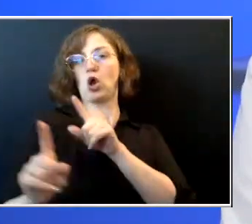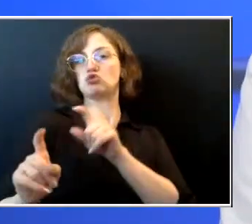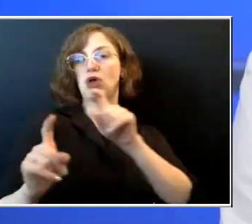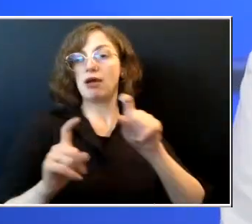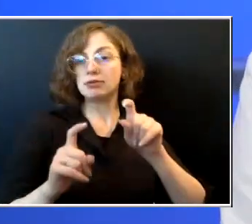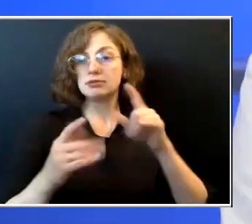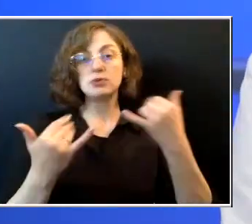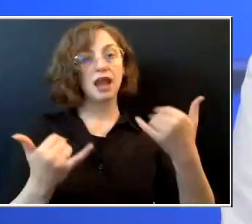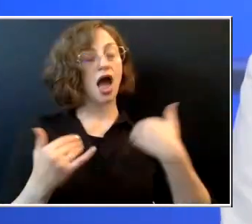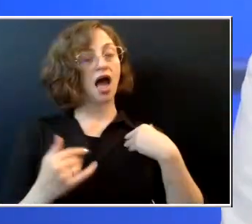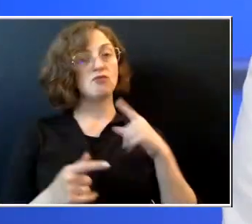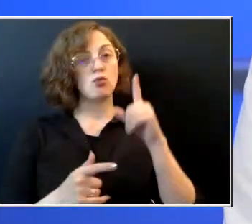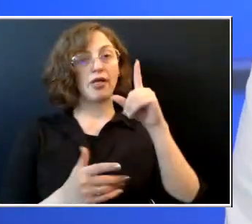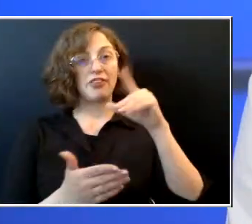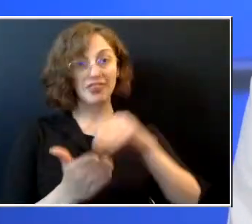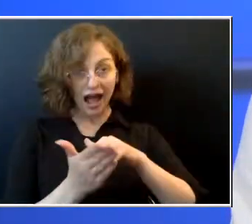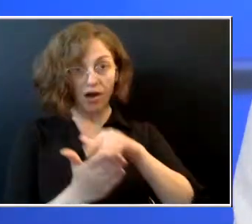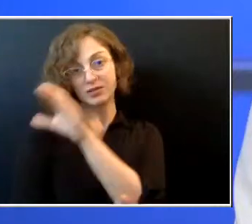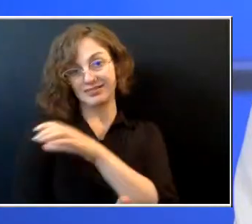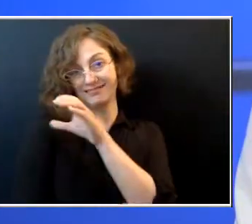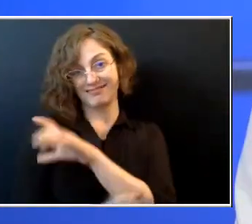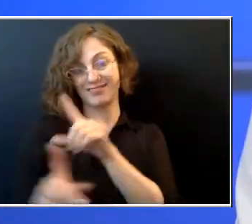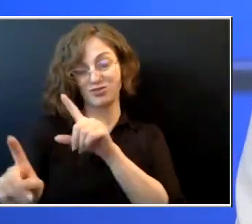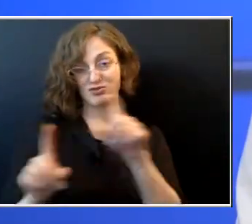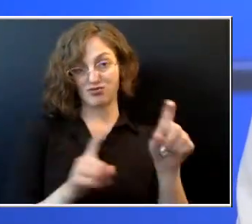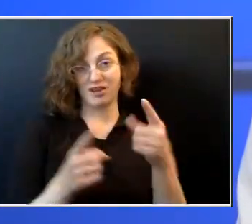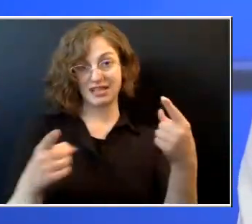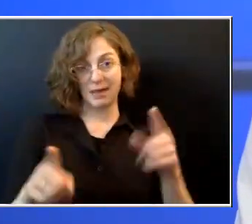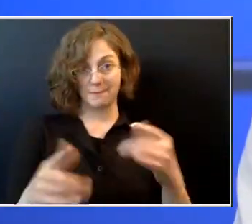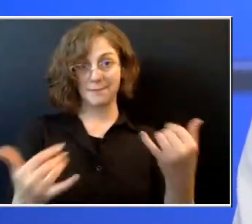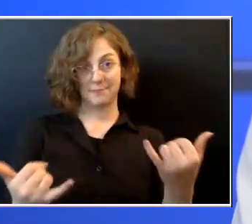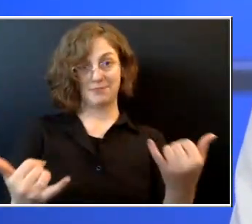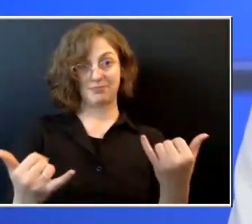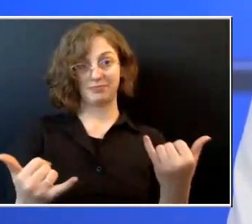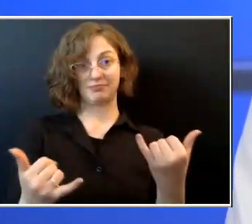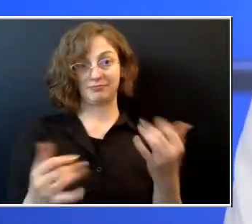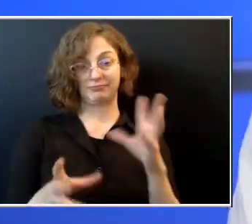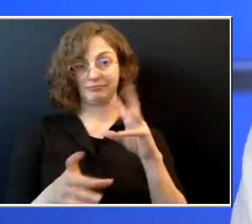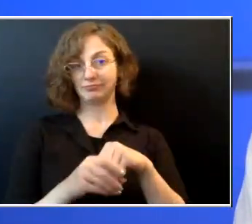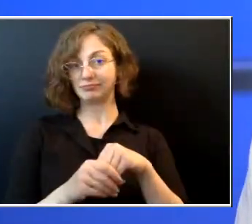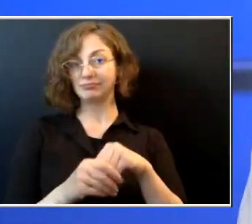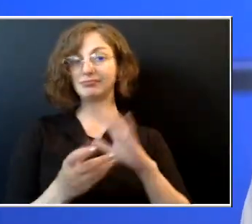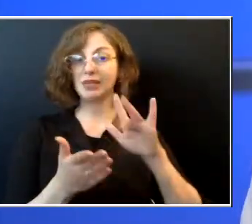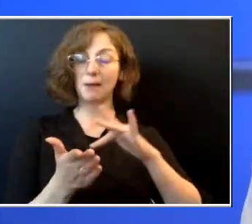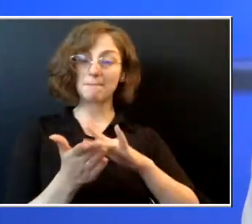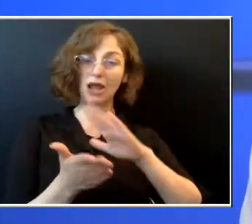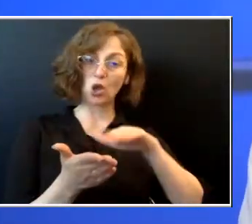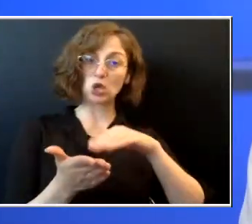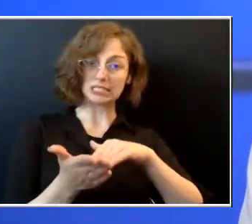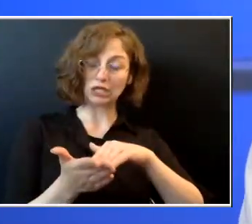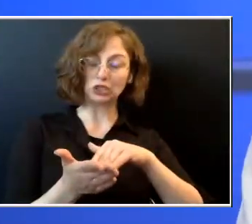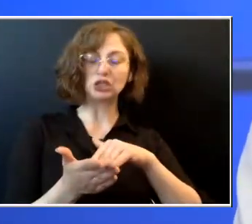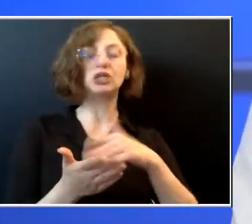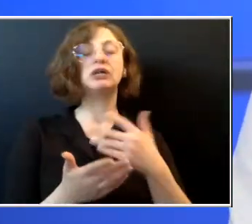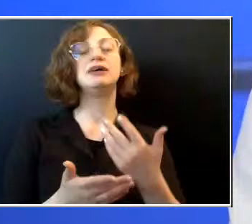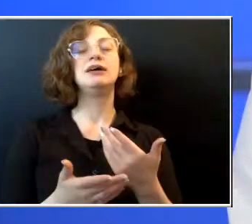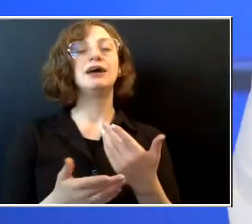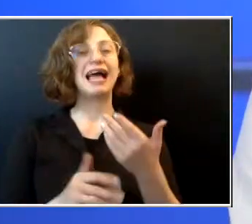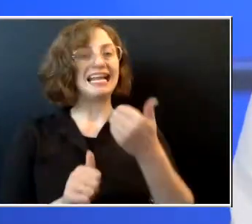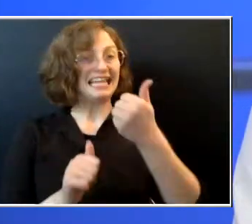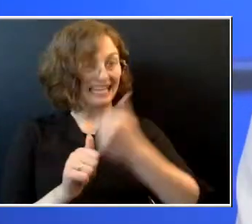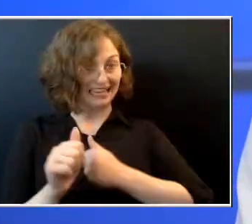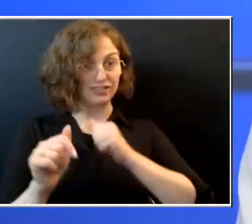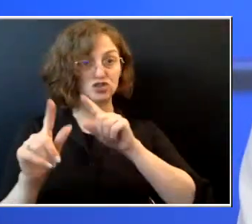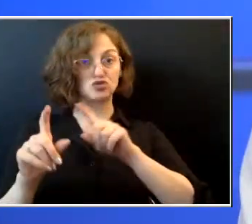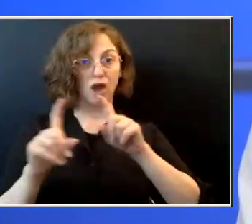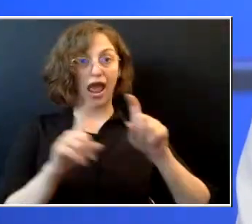ongoing in the health system as part of the medical center's clinical arm, and each one of those represents an opportunity for a